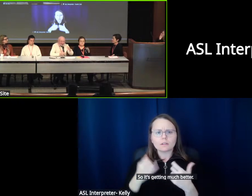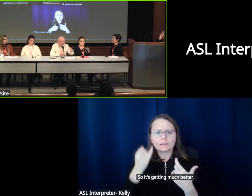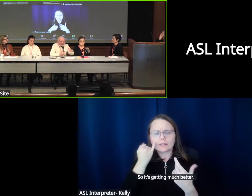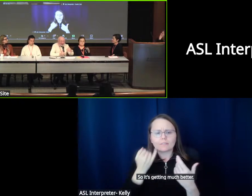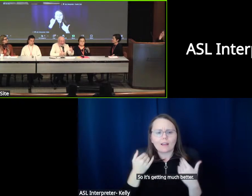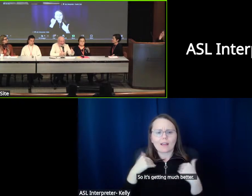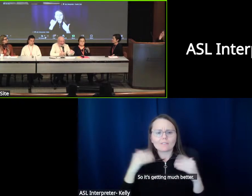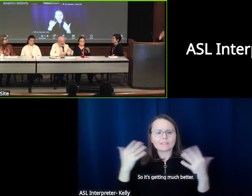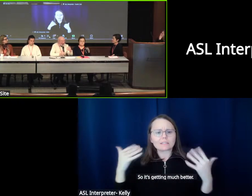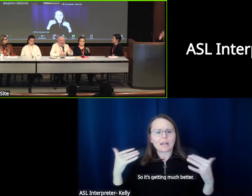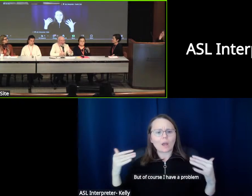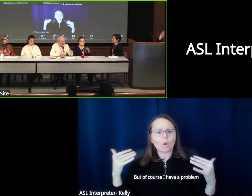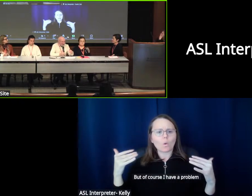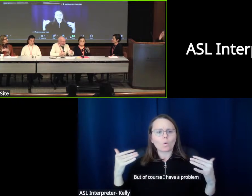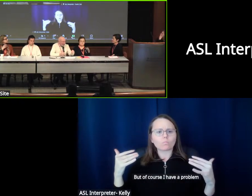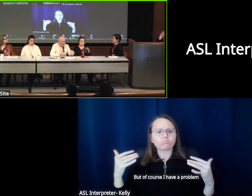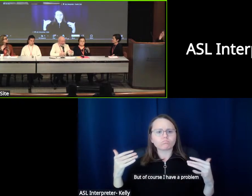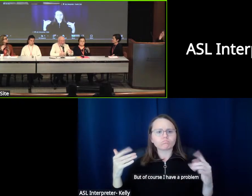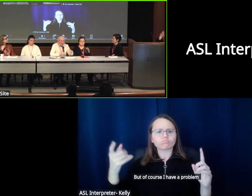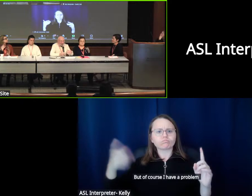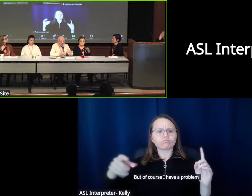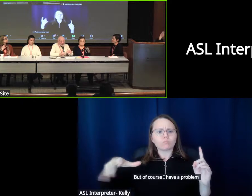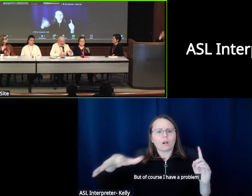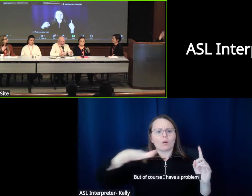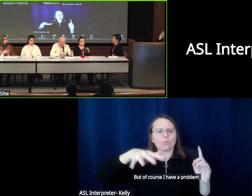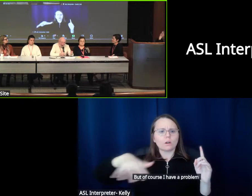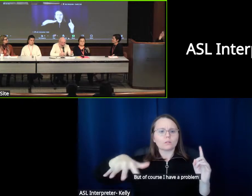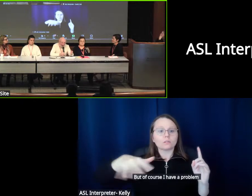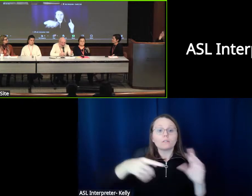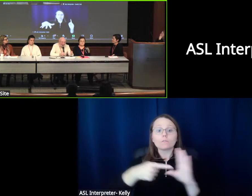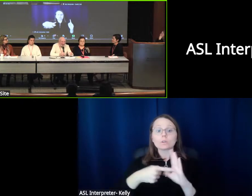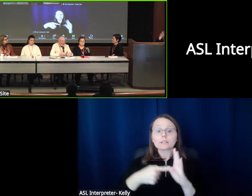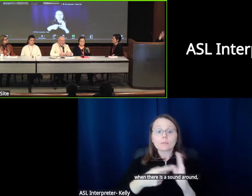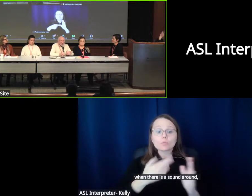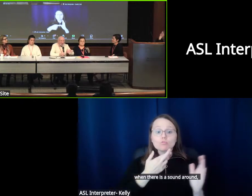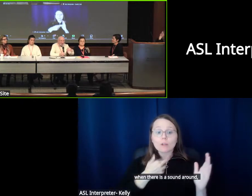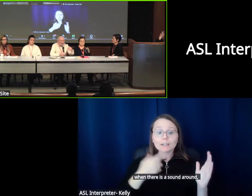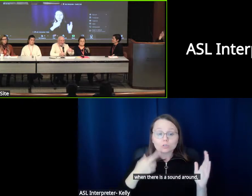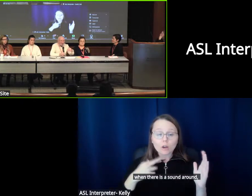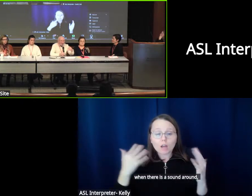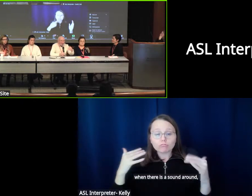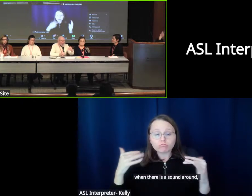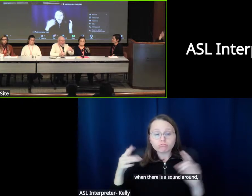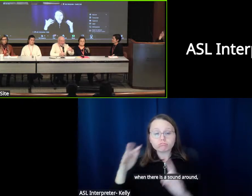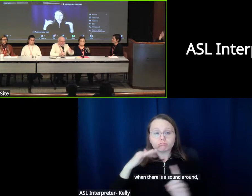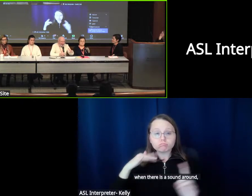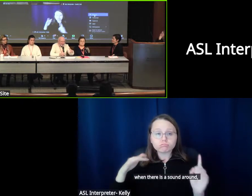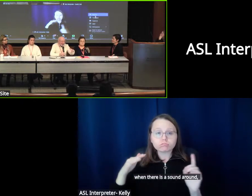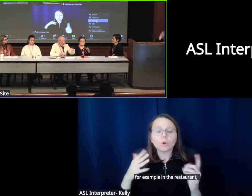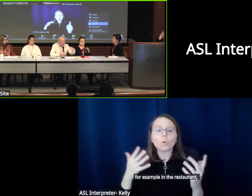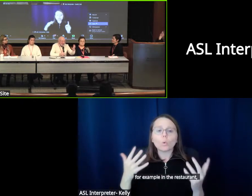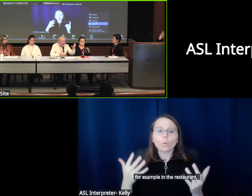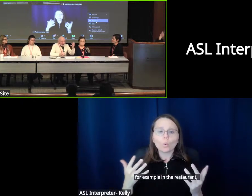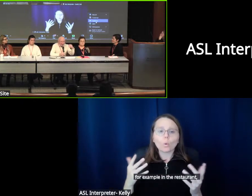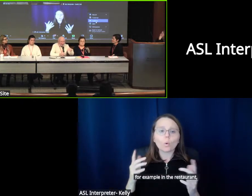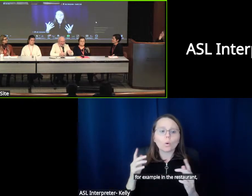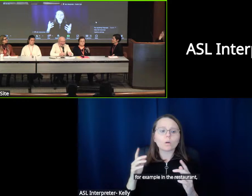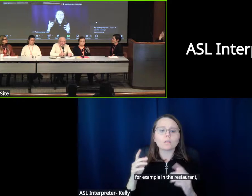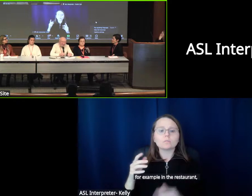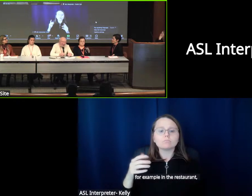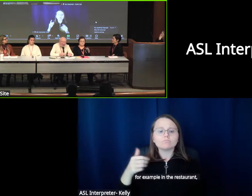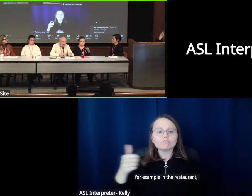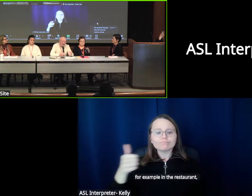sound around, for example, in the restaurant, or when I go in the bus, in the train, or